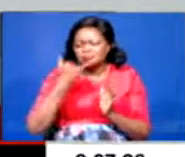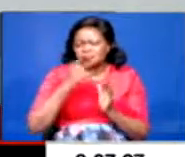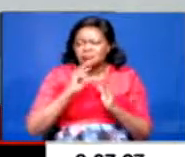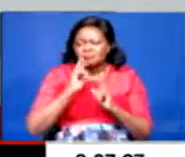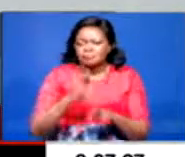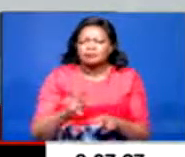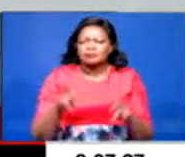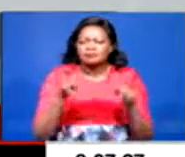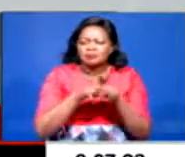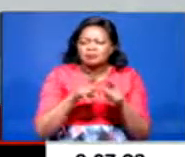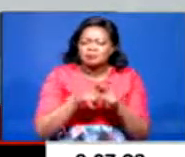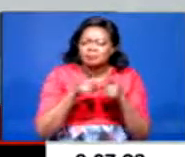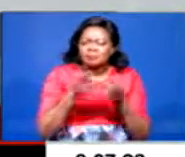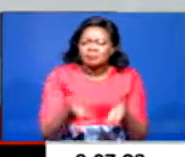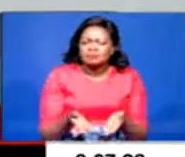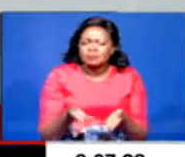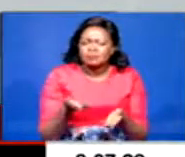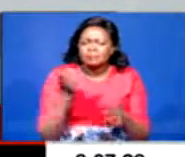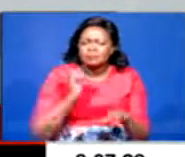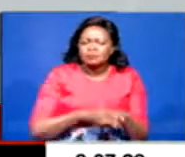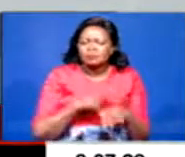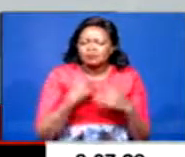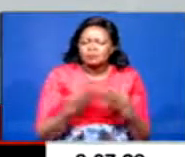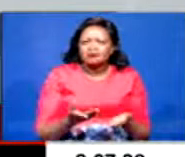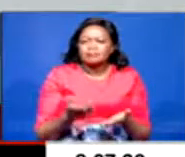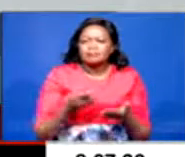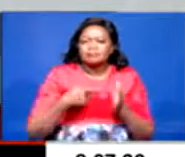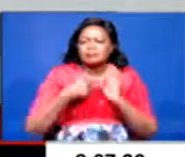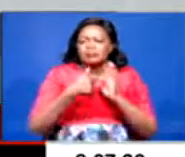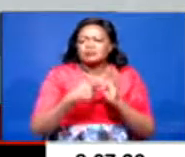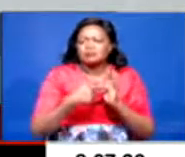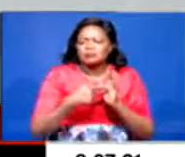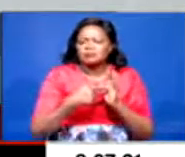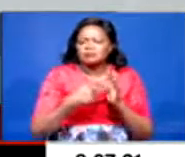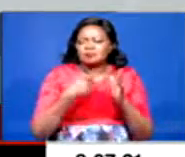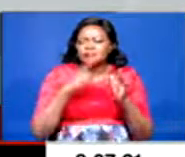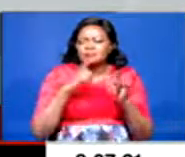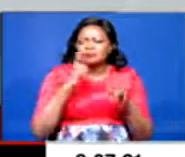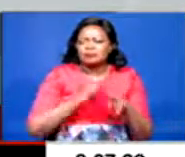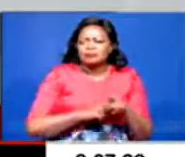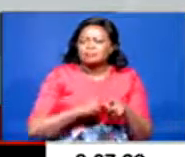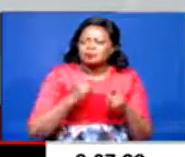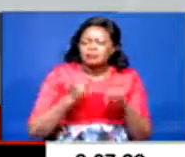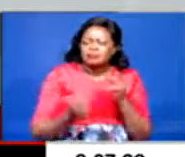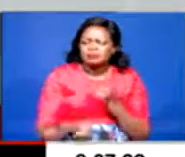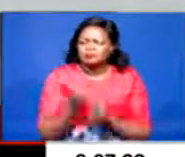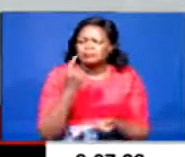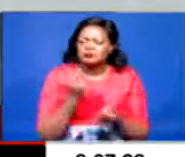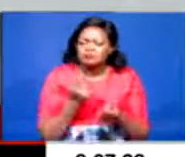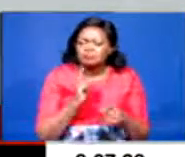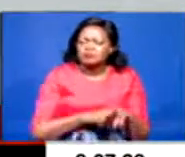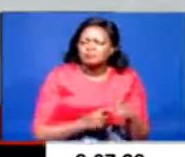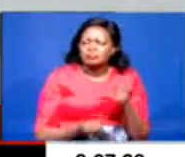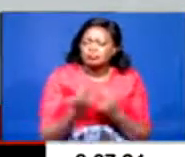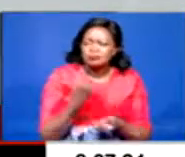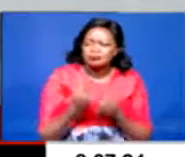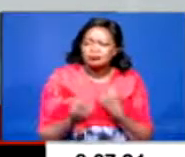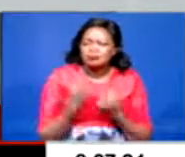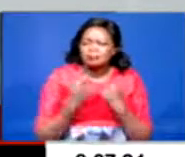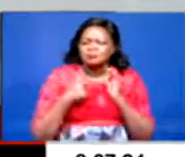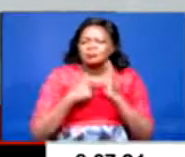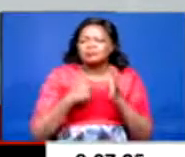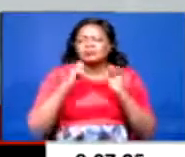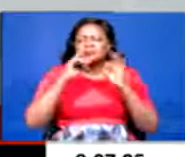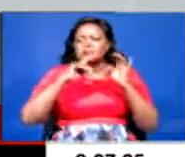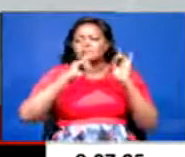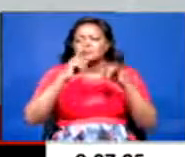time, this time around will be uploaded in real time. Yeah. So members of the public will be able to see them coming in. So like if you were at the simulation, we